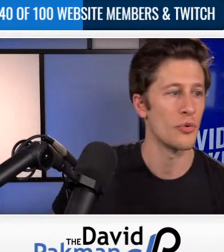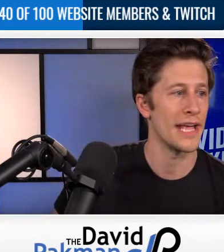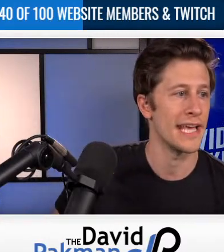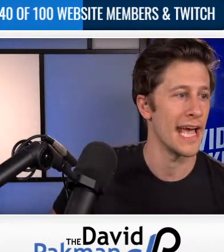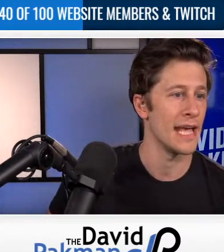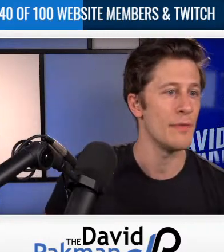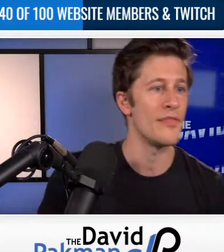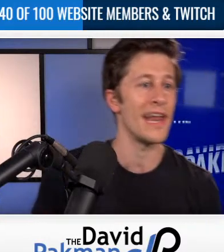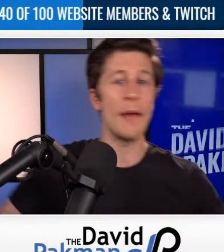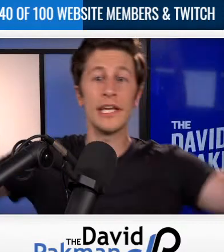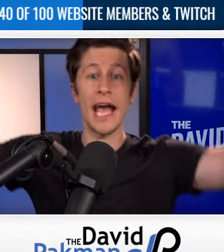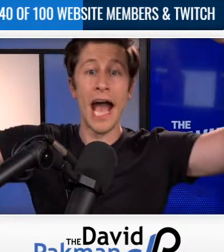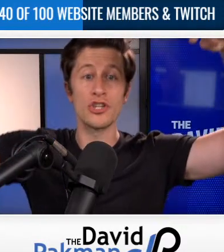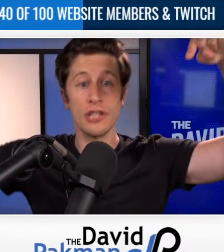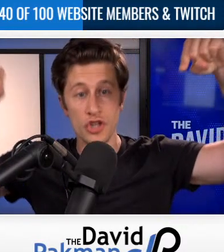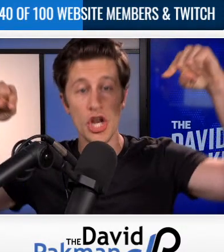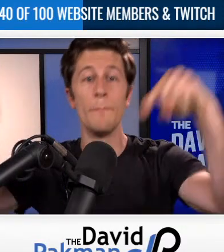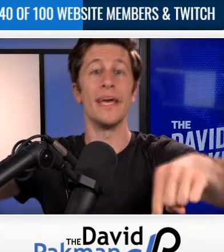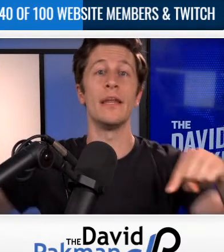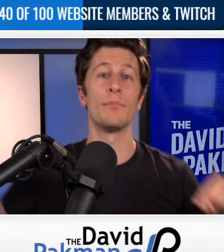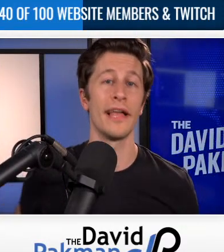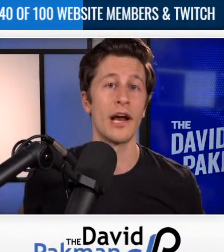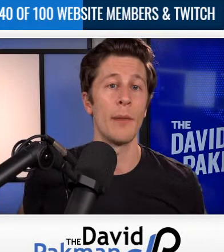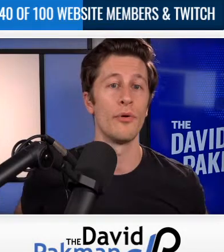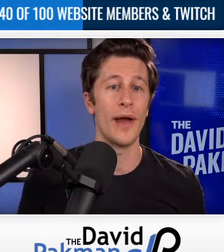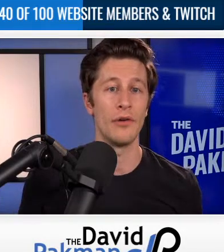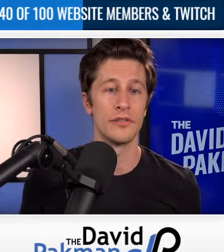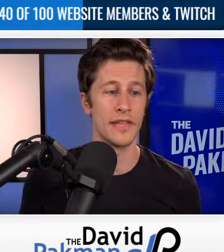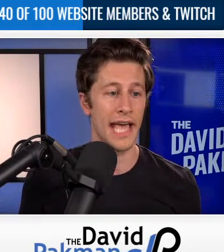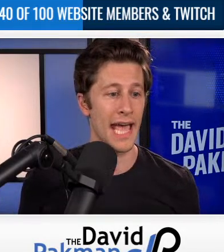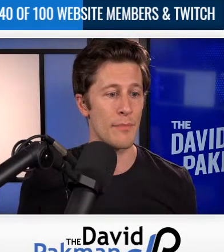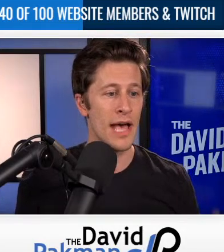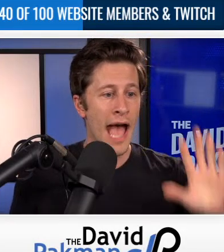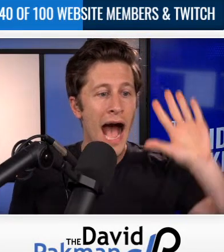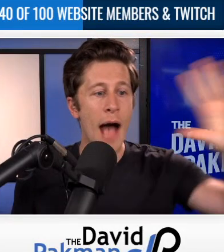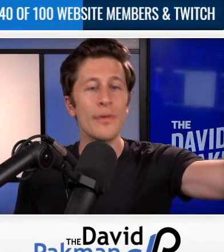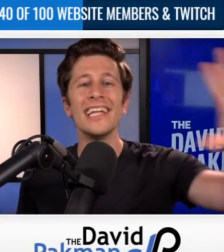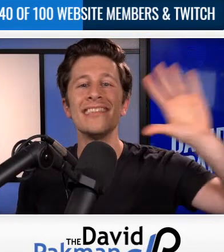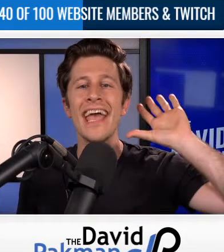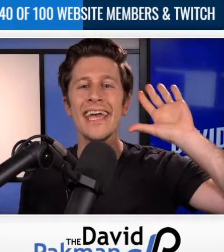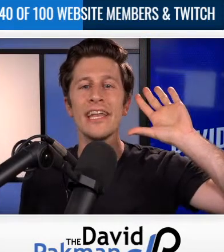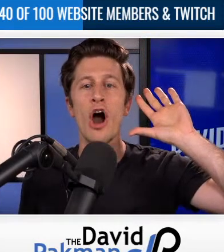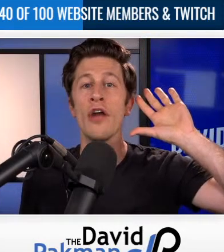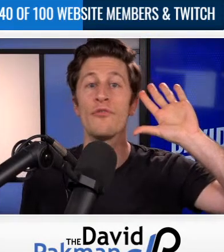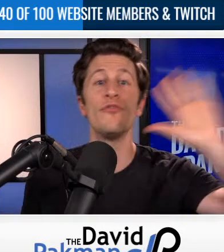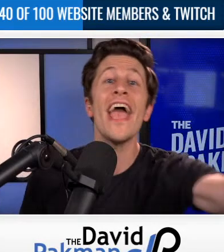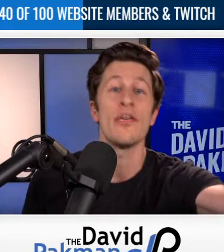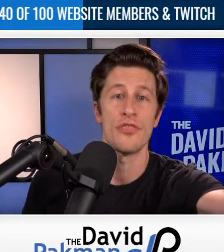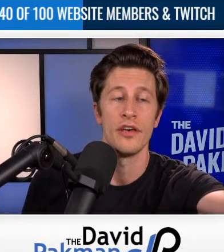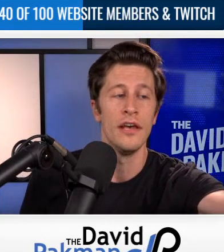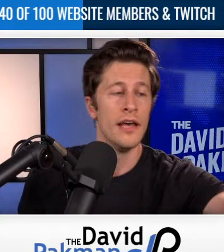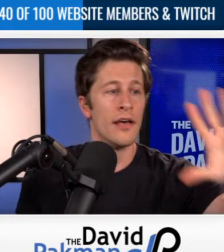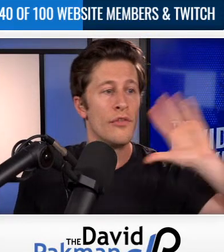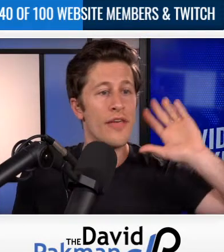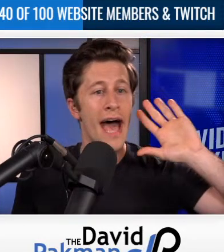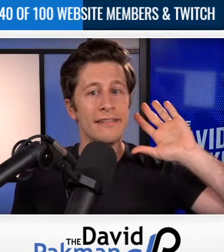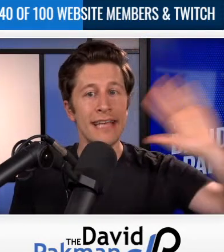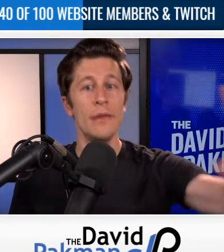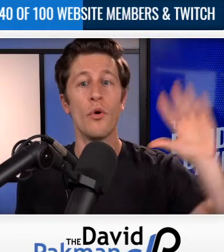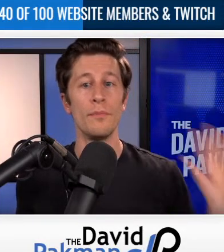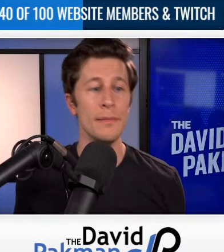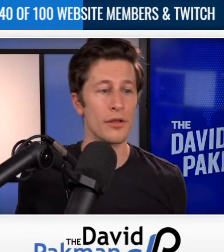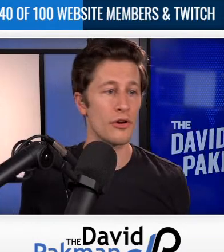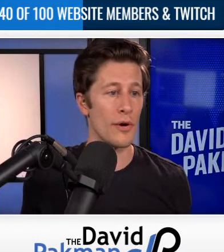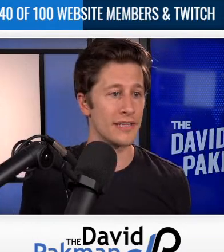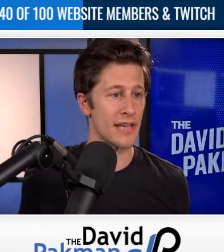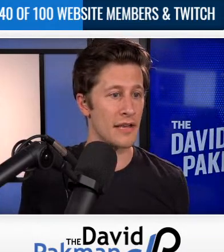such a great game that I'm going to actually jump in and play a couple rounds of the game. I'm going to take it on faith that 10